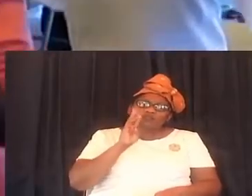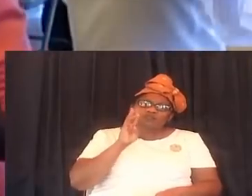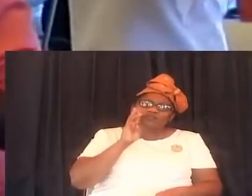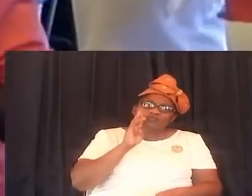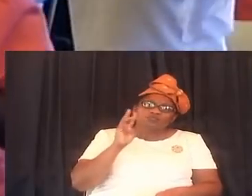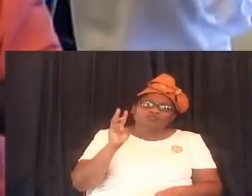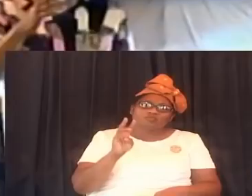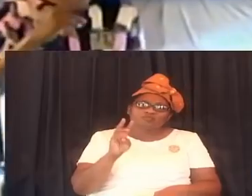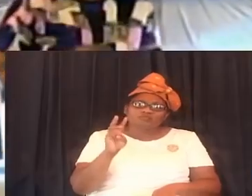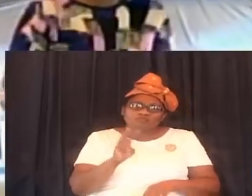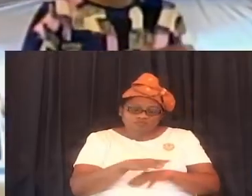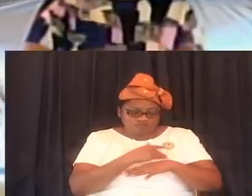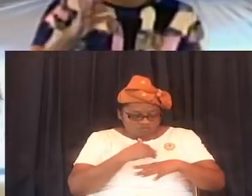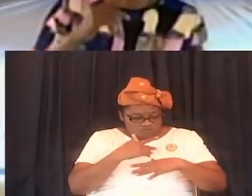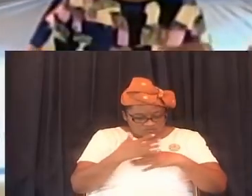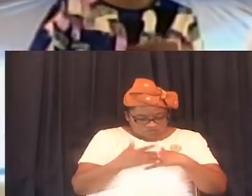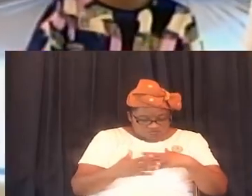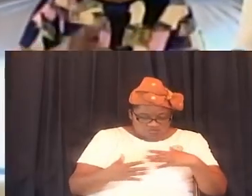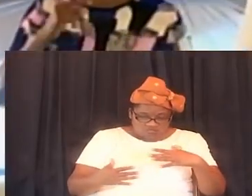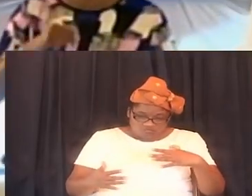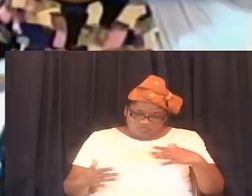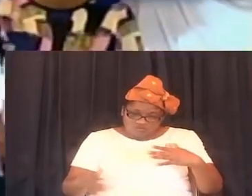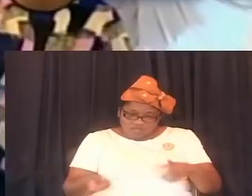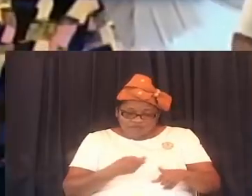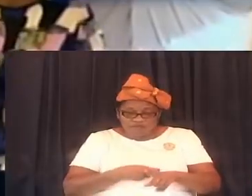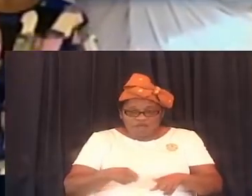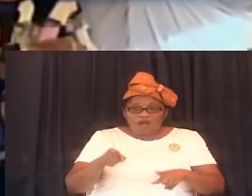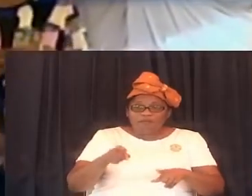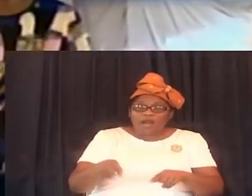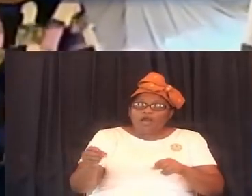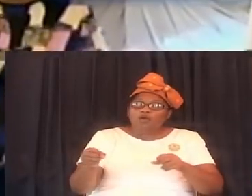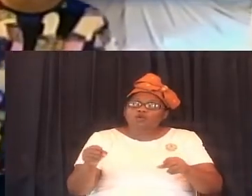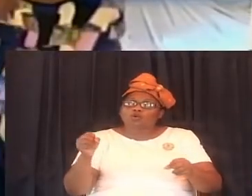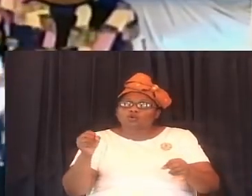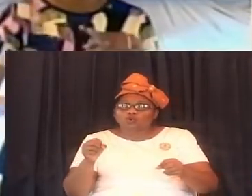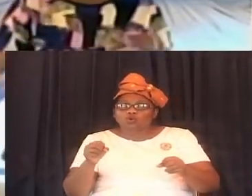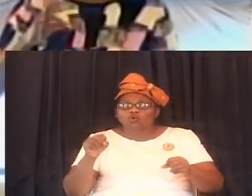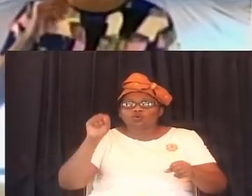water and of blood. Not my wound. From the